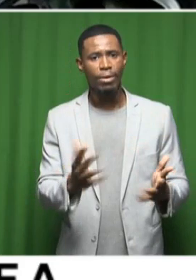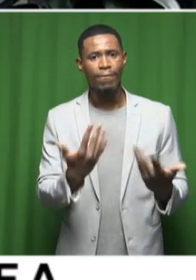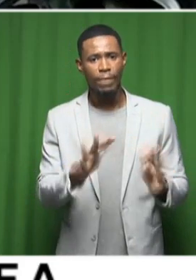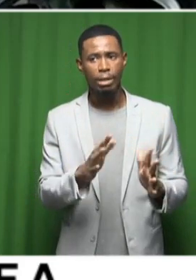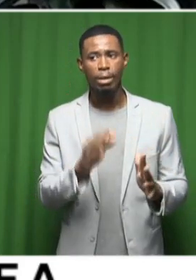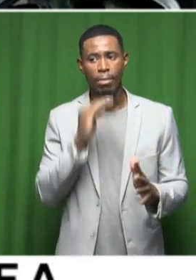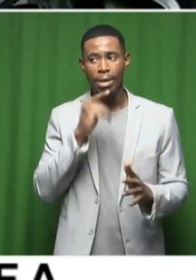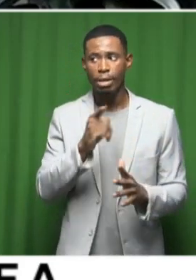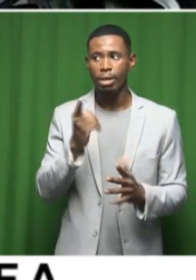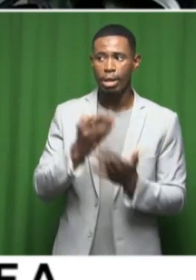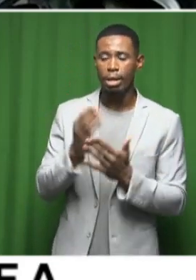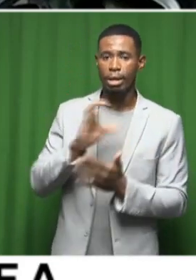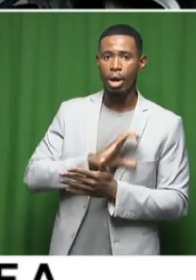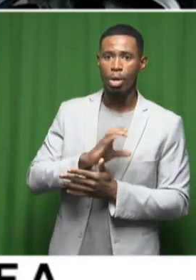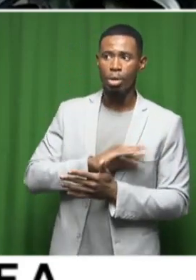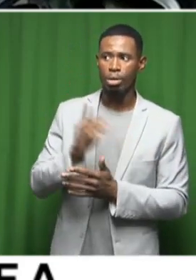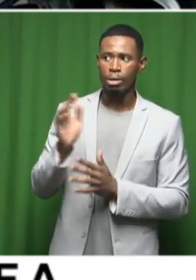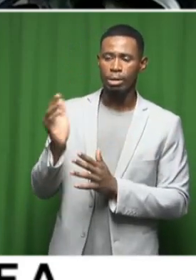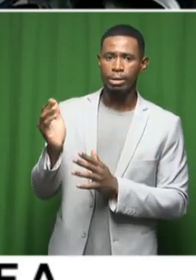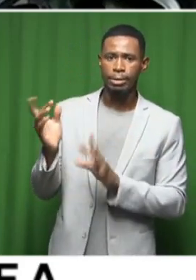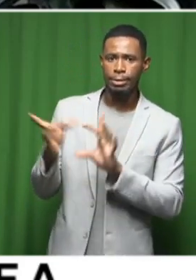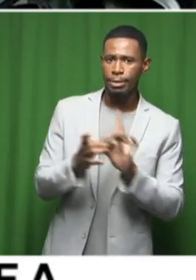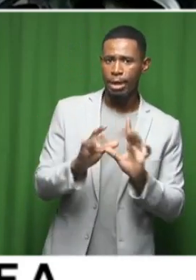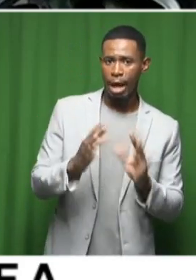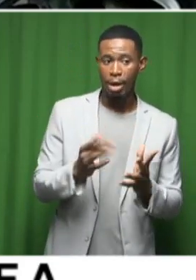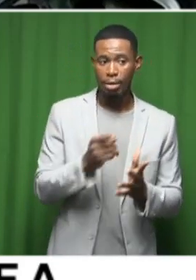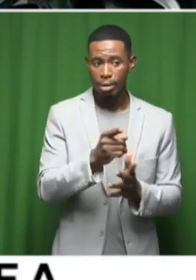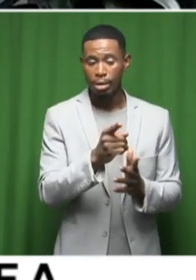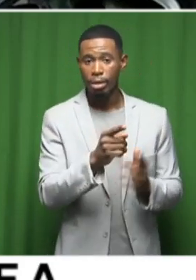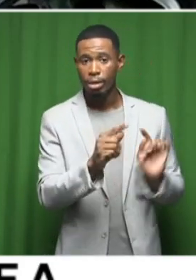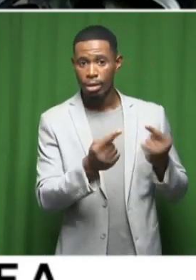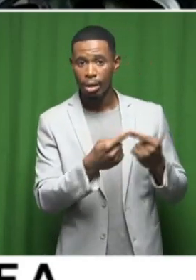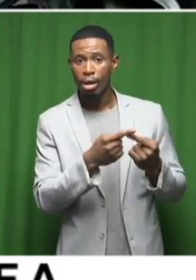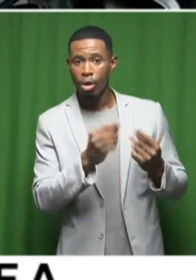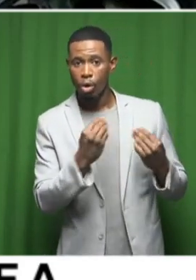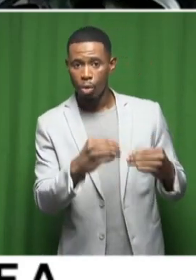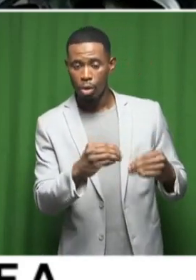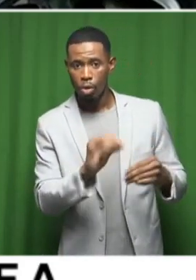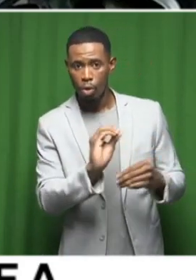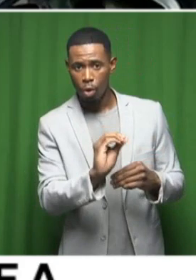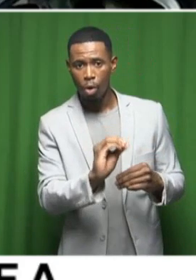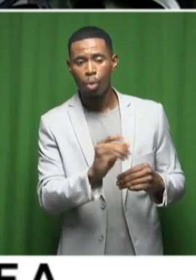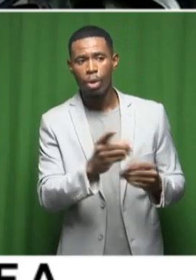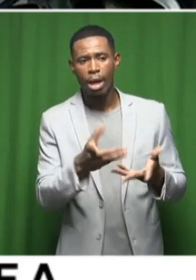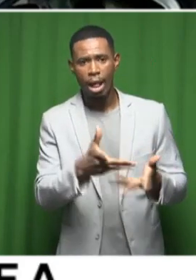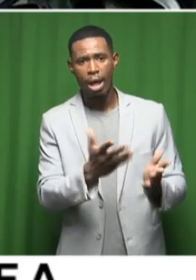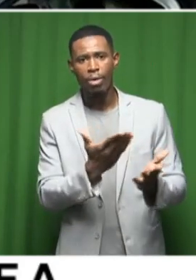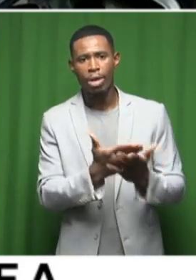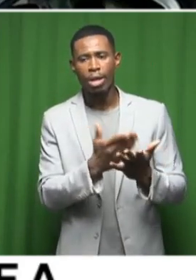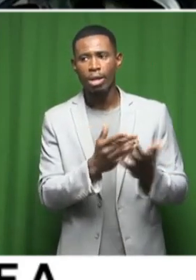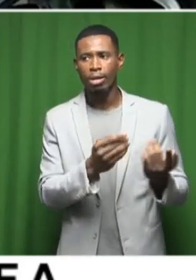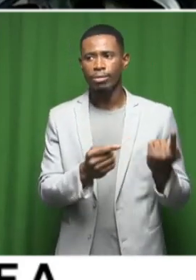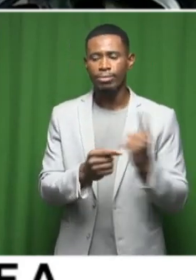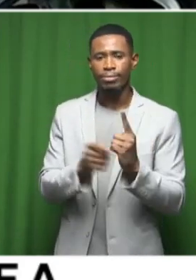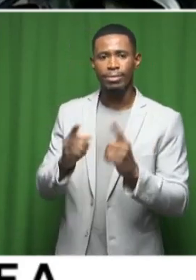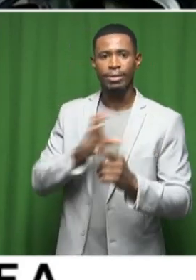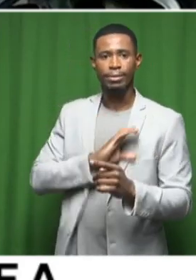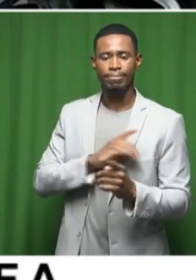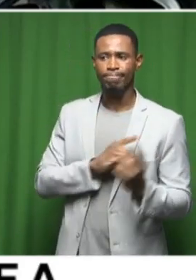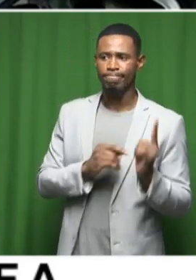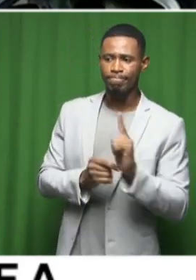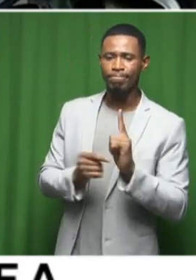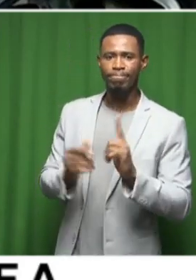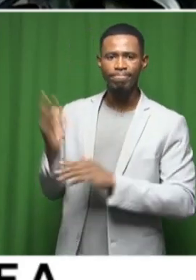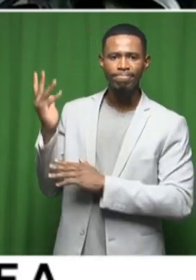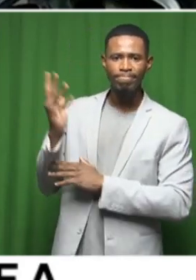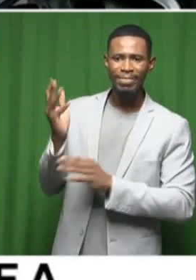customer. And then we enable that SME to pitch really well to these customers. And so it's a